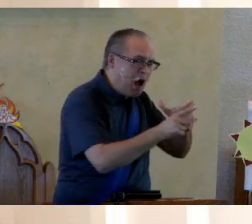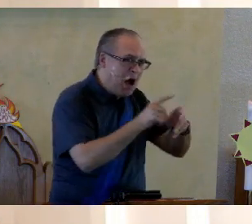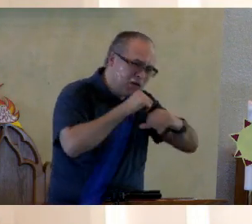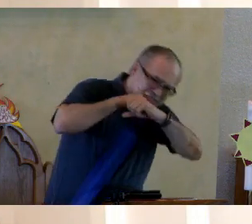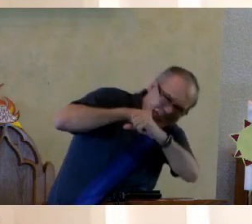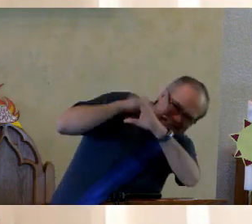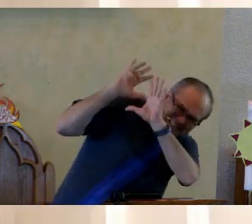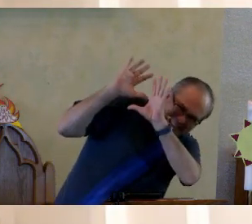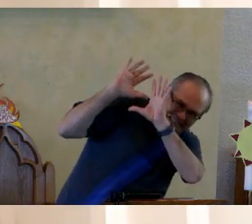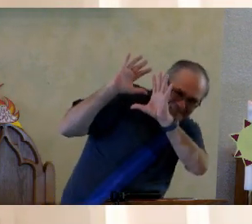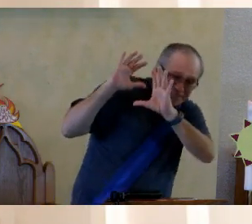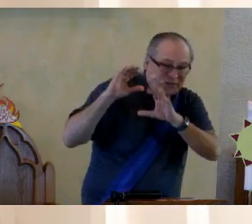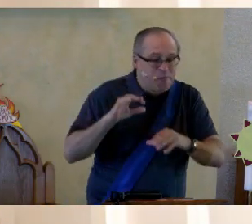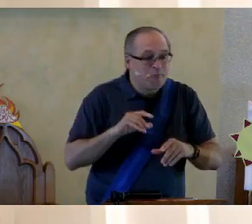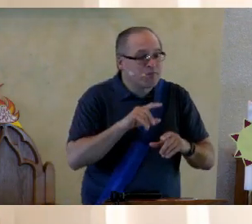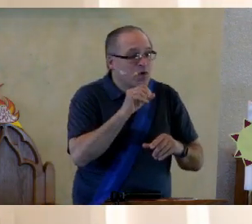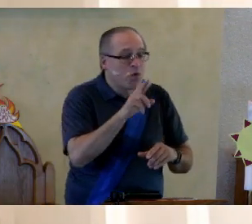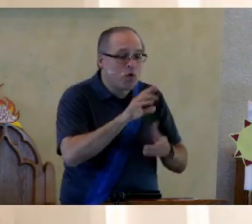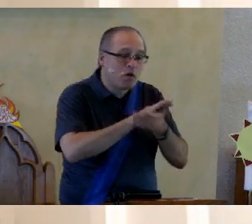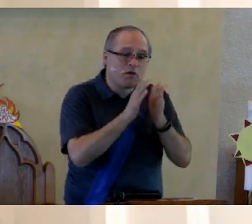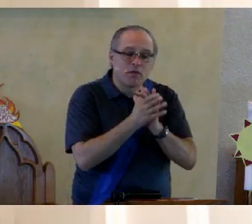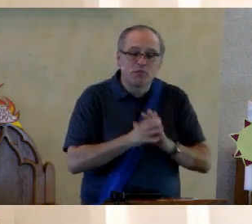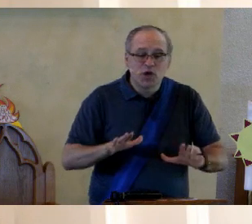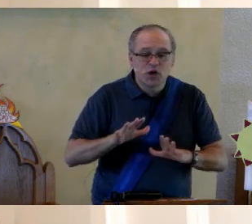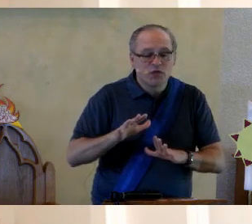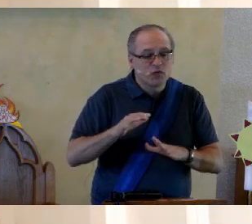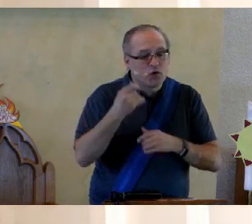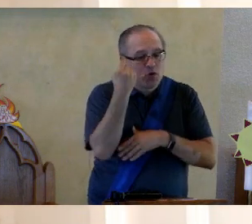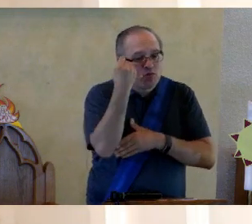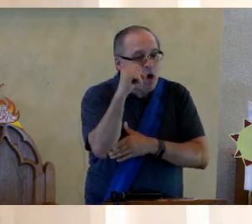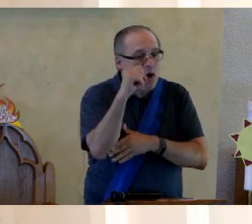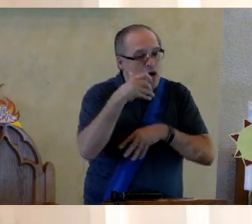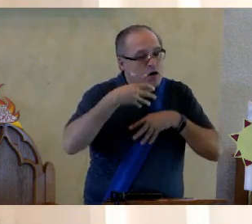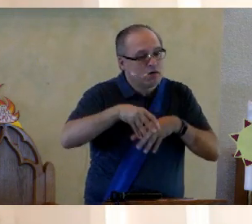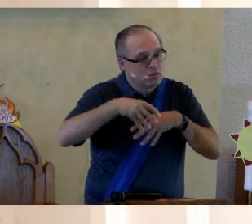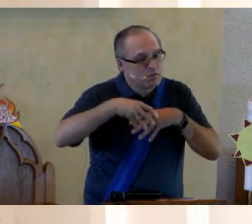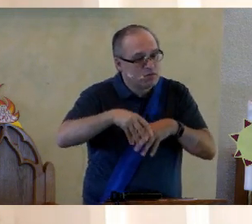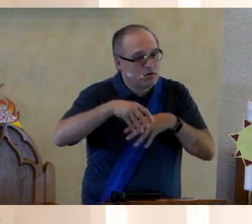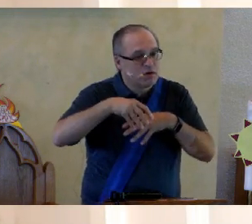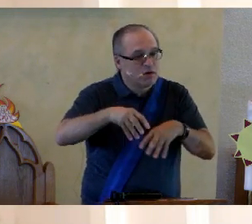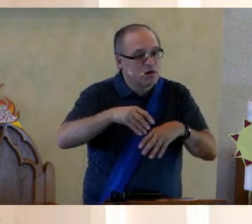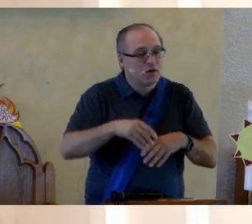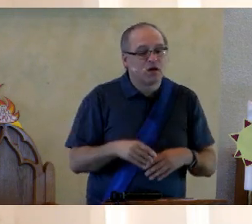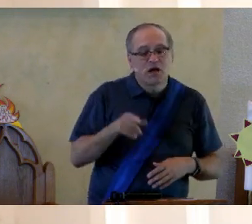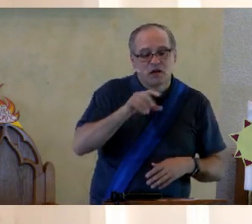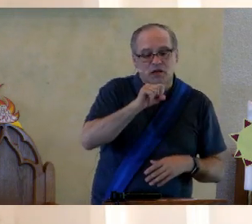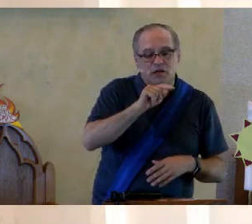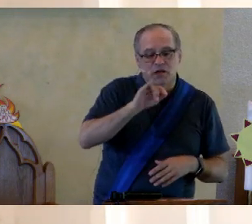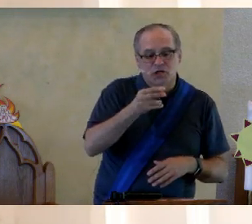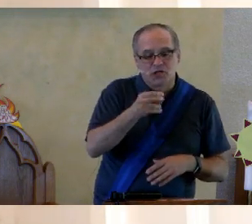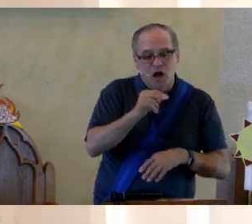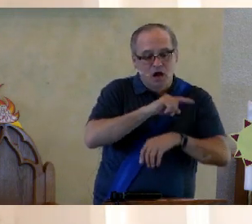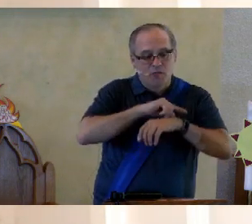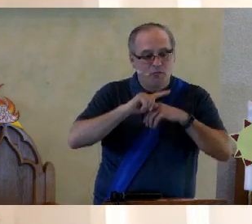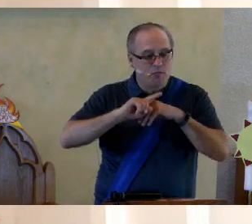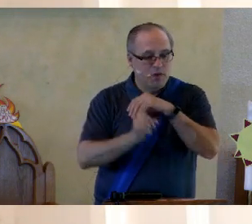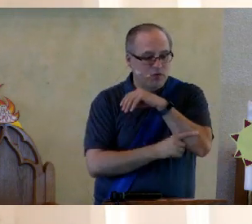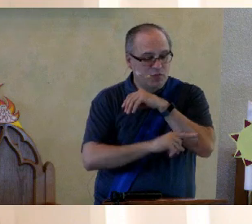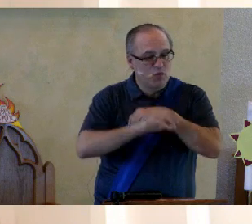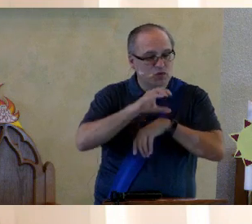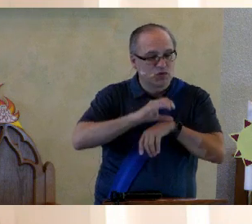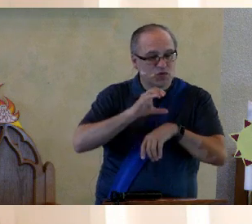as the peaceful protesters who, without warning, were driven off of St. John's patio by law enforcement officers with